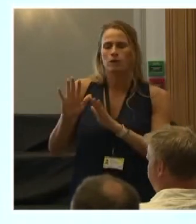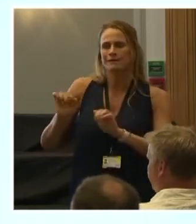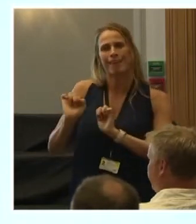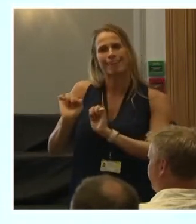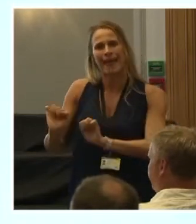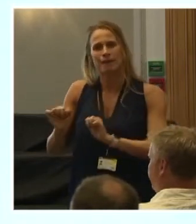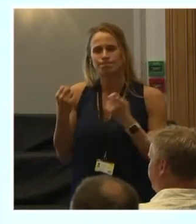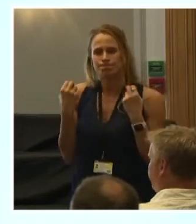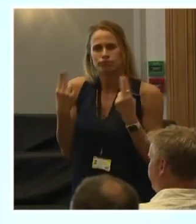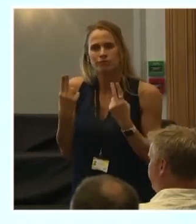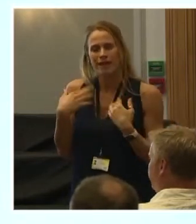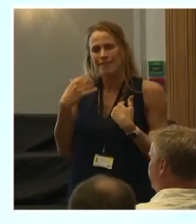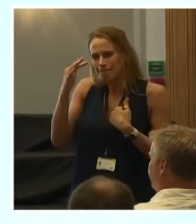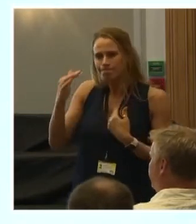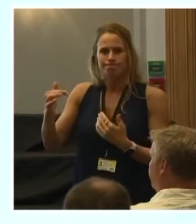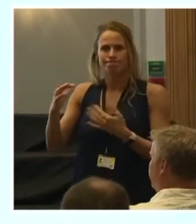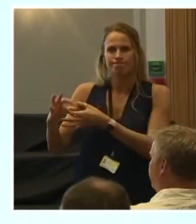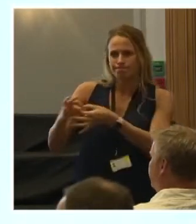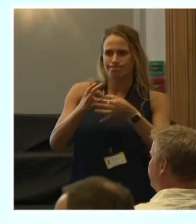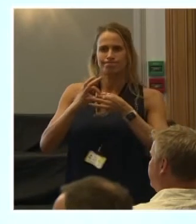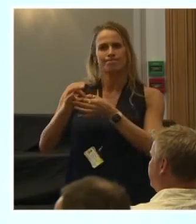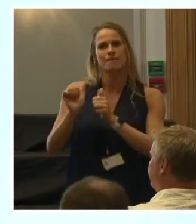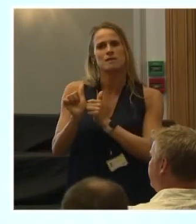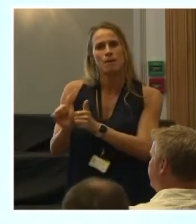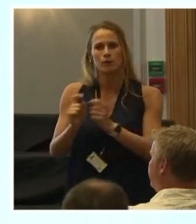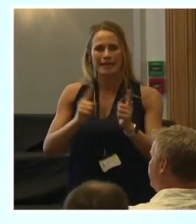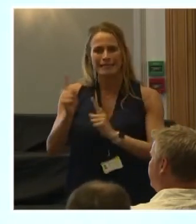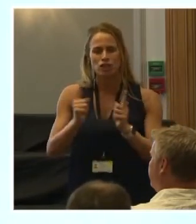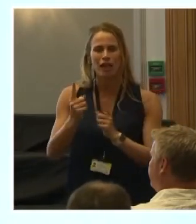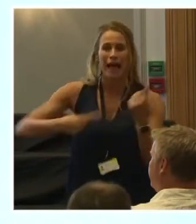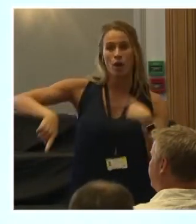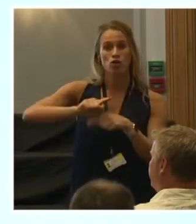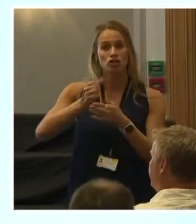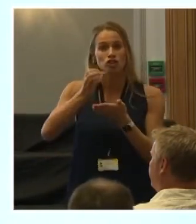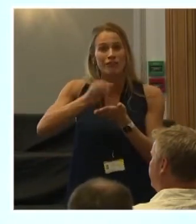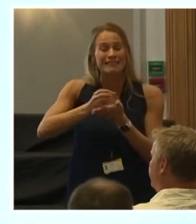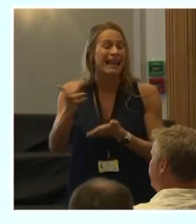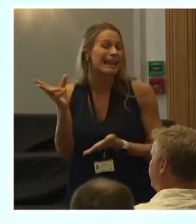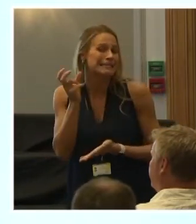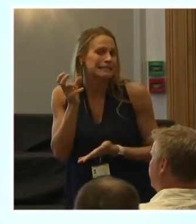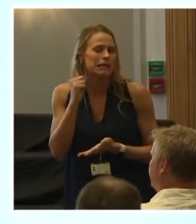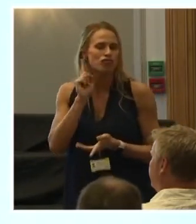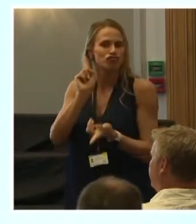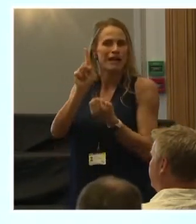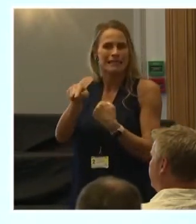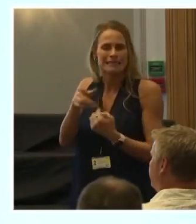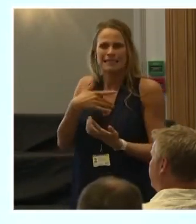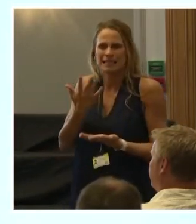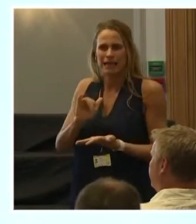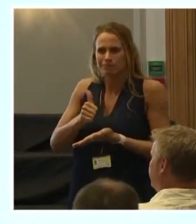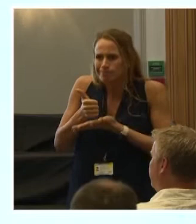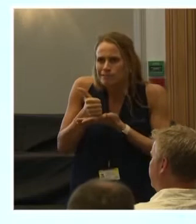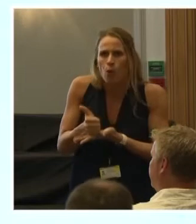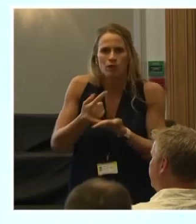of togetherness, supporting each other, and the charity listening, reacting, and being at the centre of the community that still